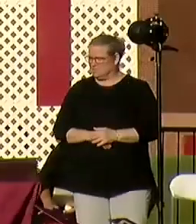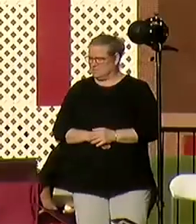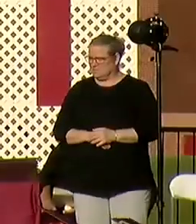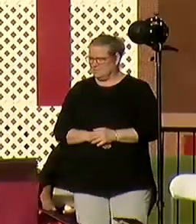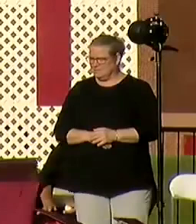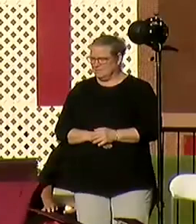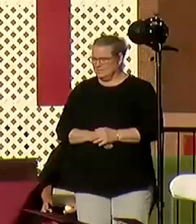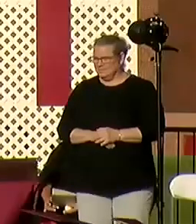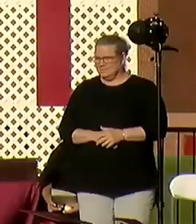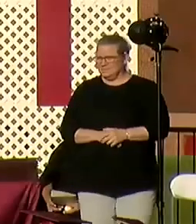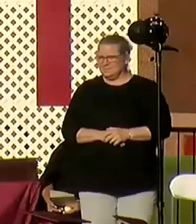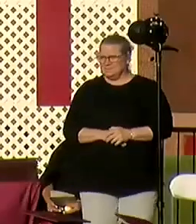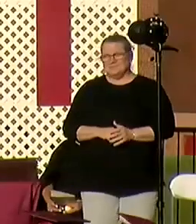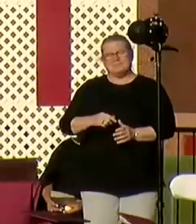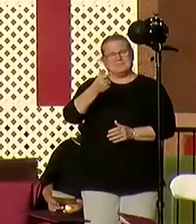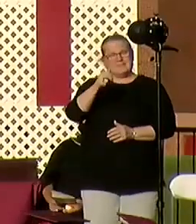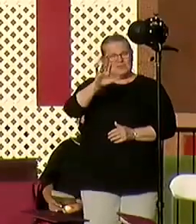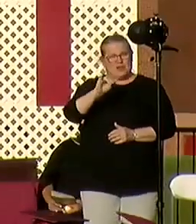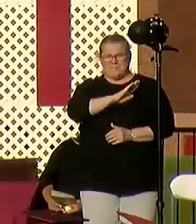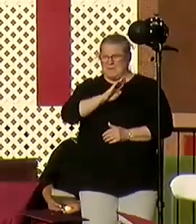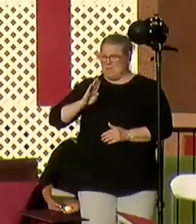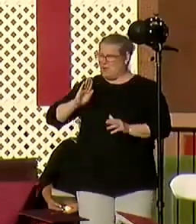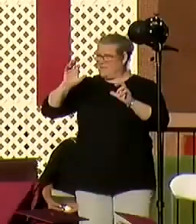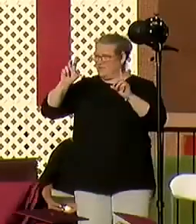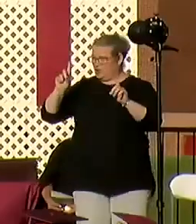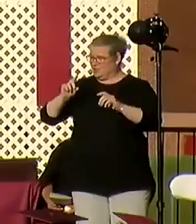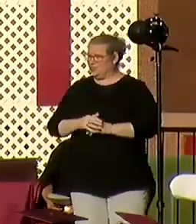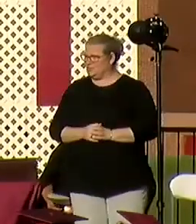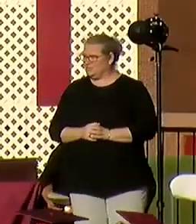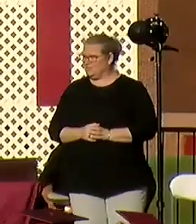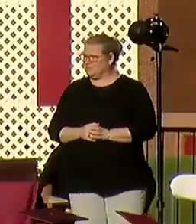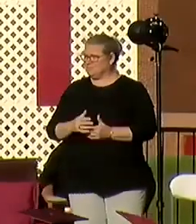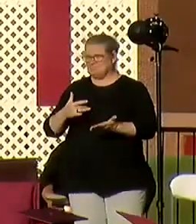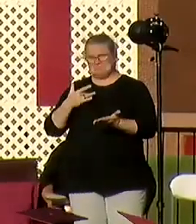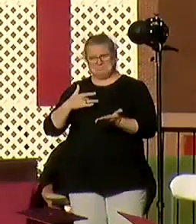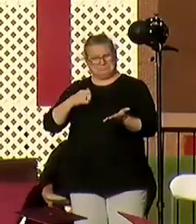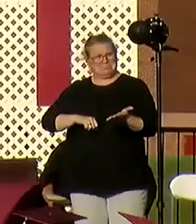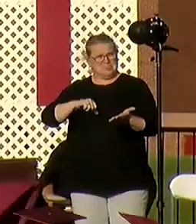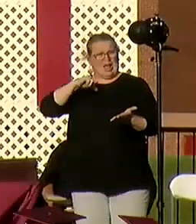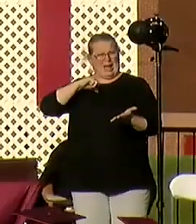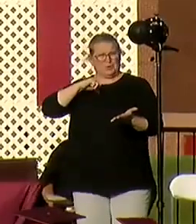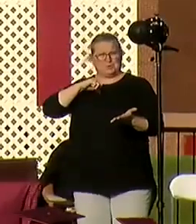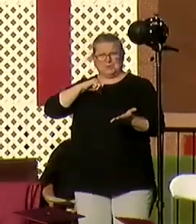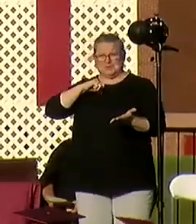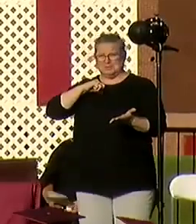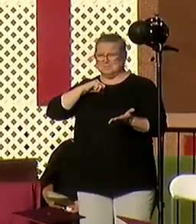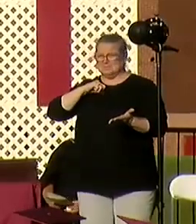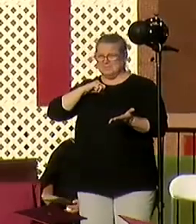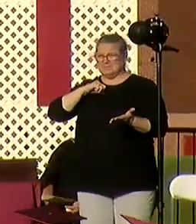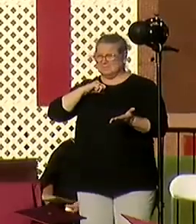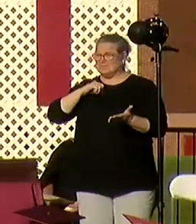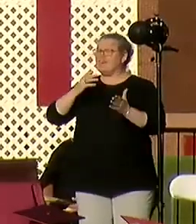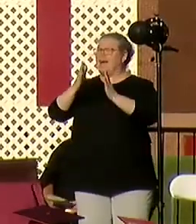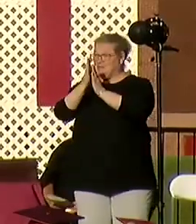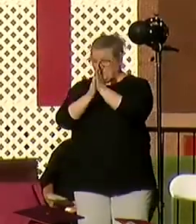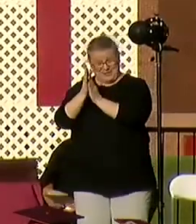Granby Board of Education, it gives me a sense of pride and enthusiasm to